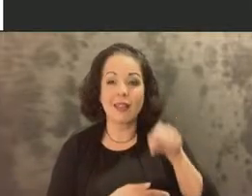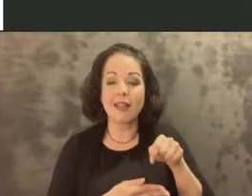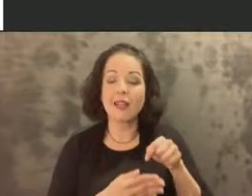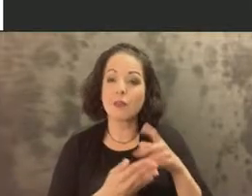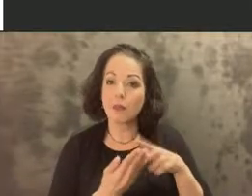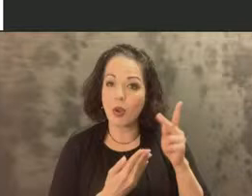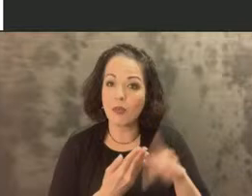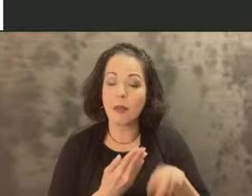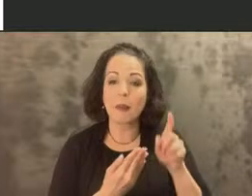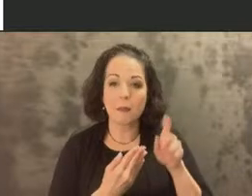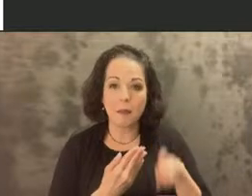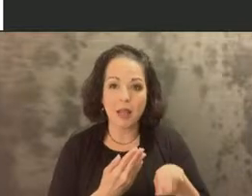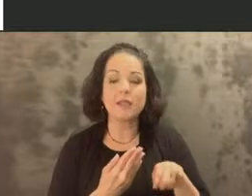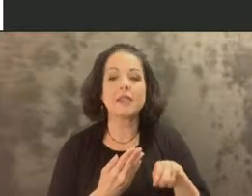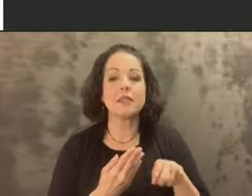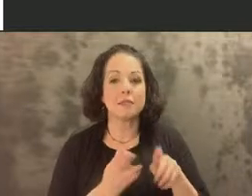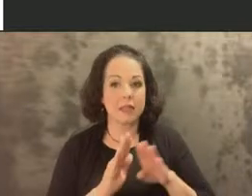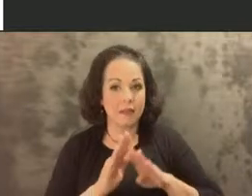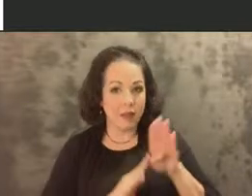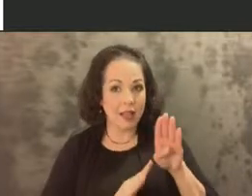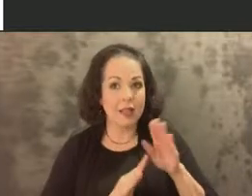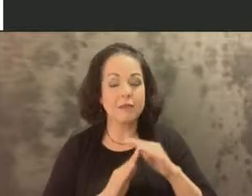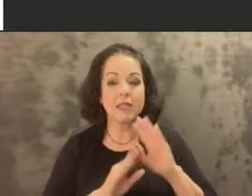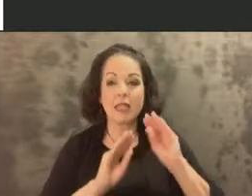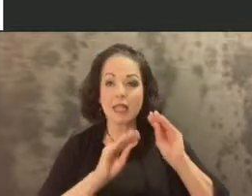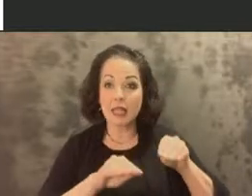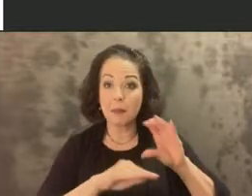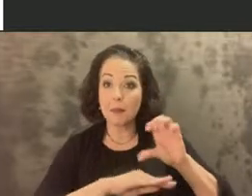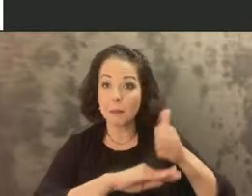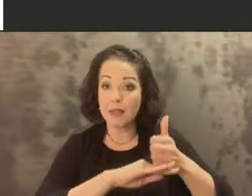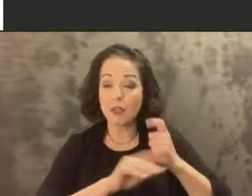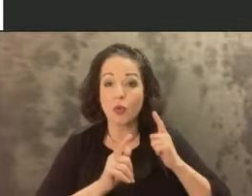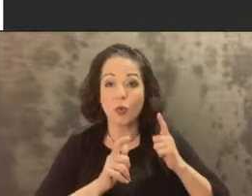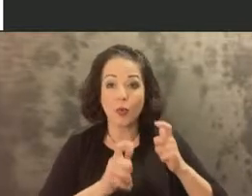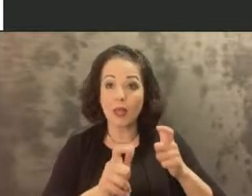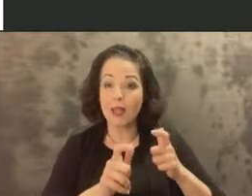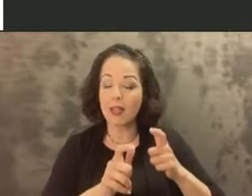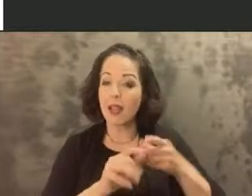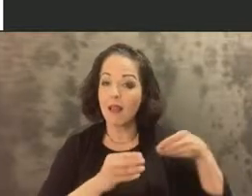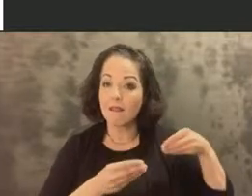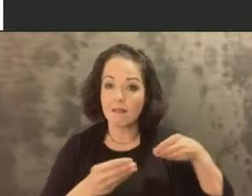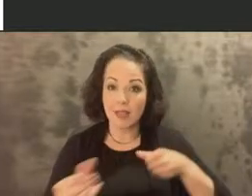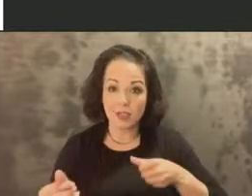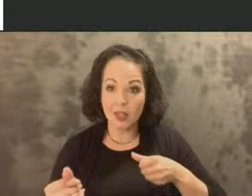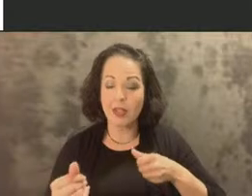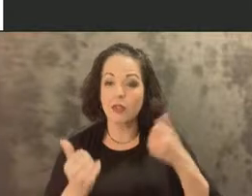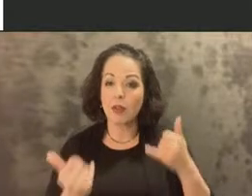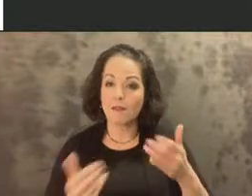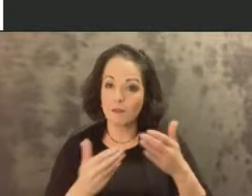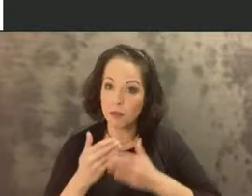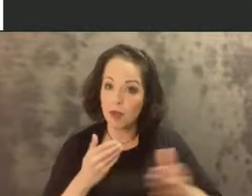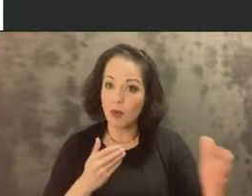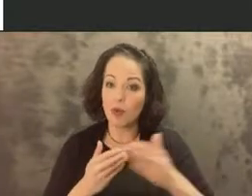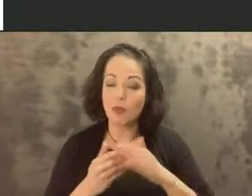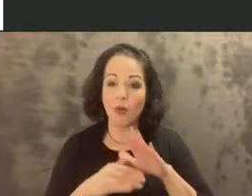must be developed and implemented quickly and efficiently. And so moving forward, that all